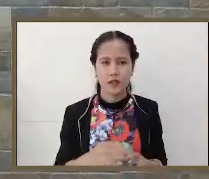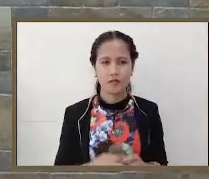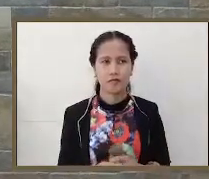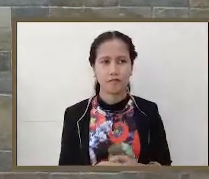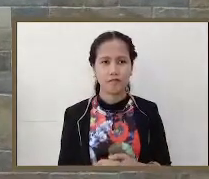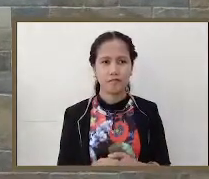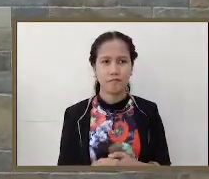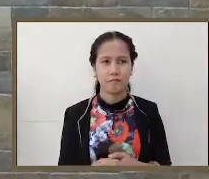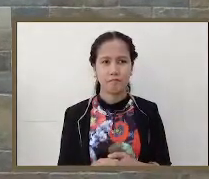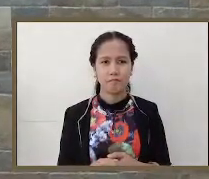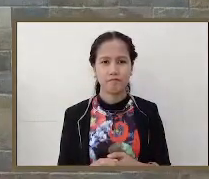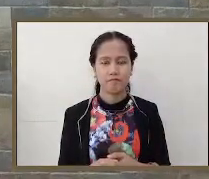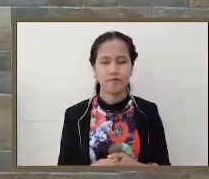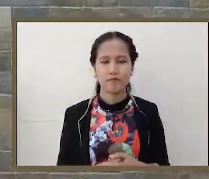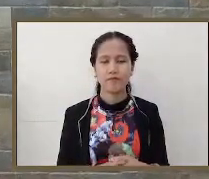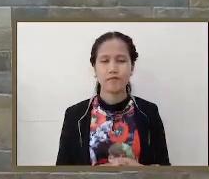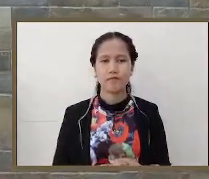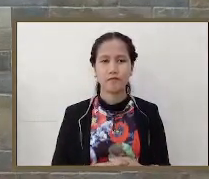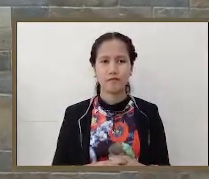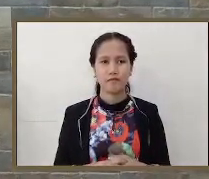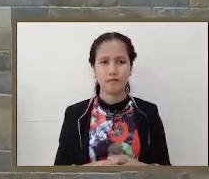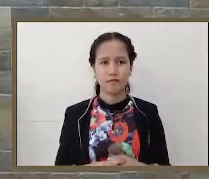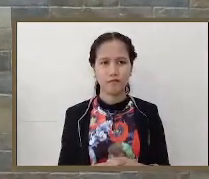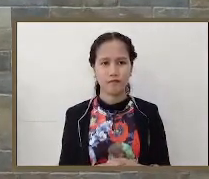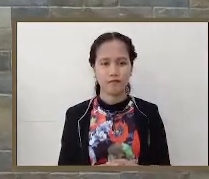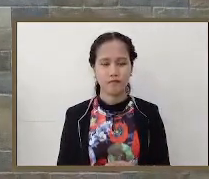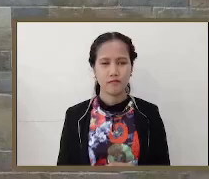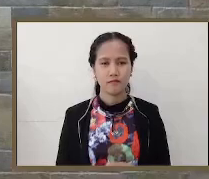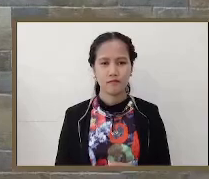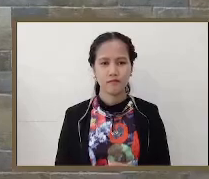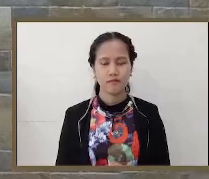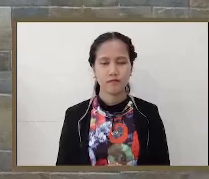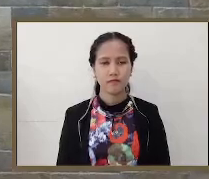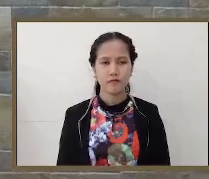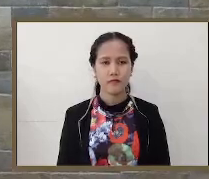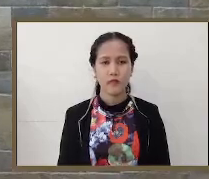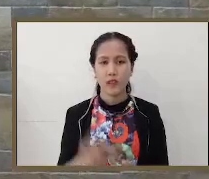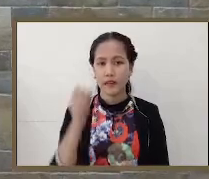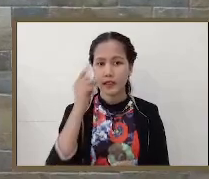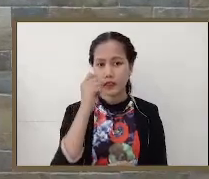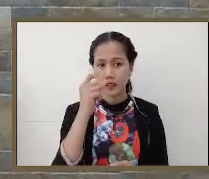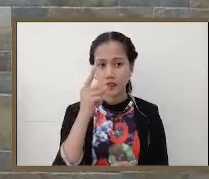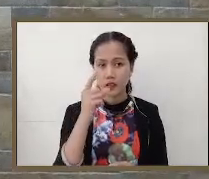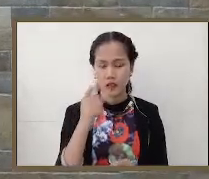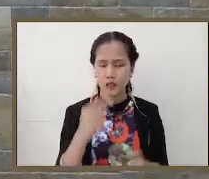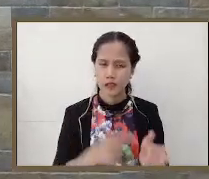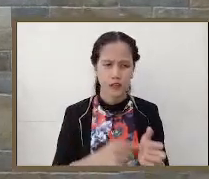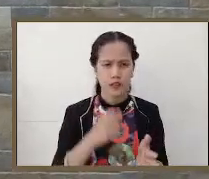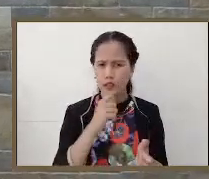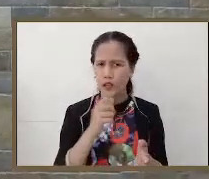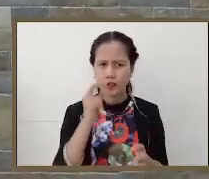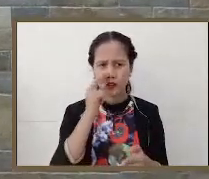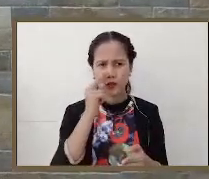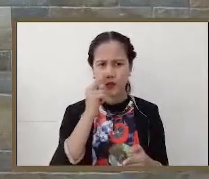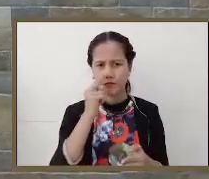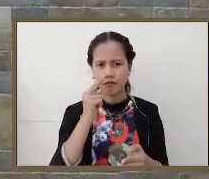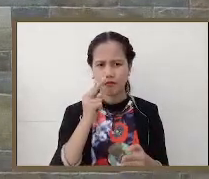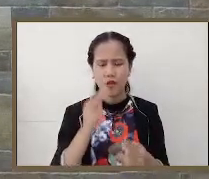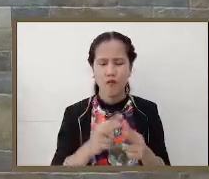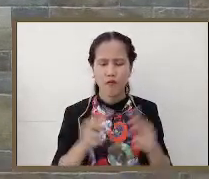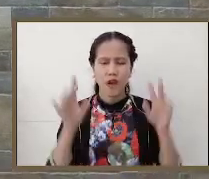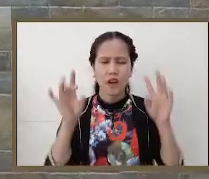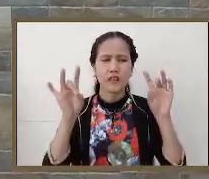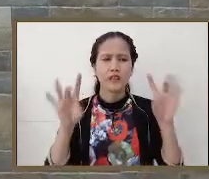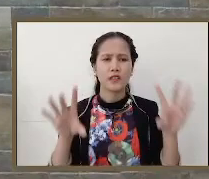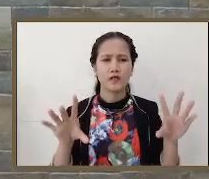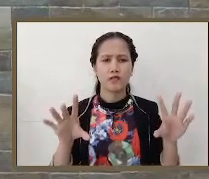remaineth no more sacrifice. Mga kapatid, hindi po biro yan. Delikadong bagay po ito, mga kapatid. Going back to the book